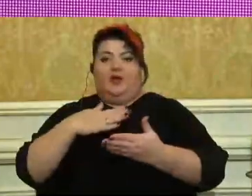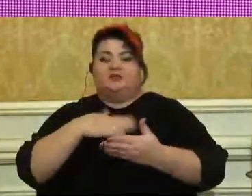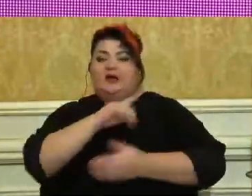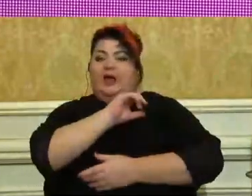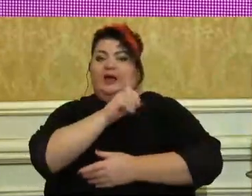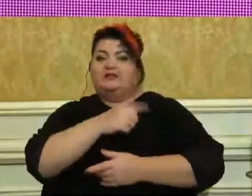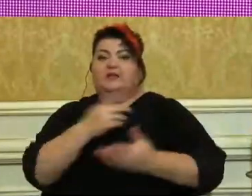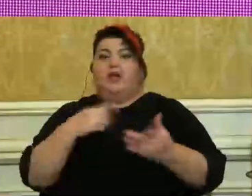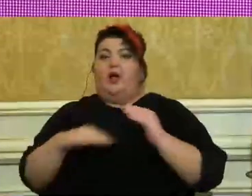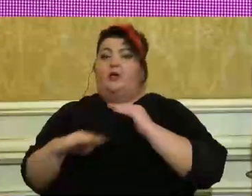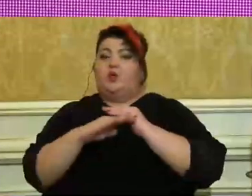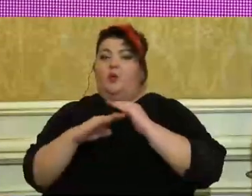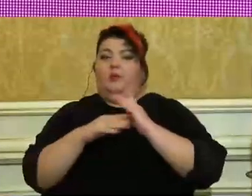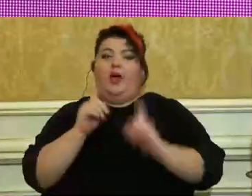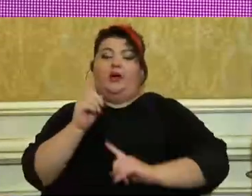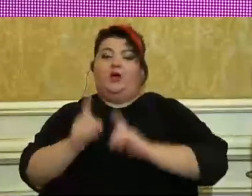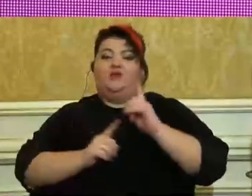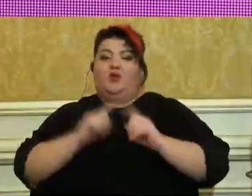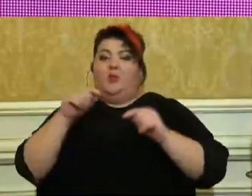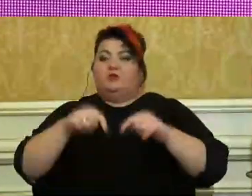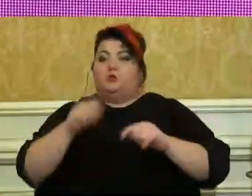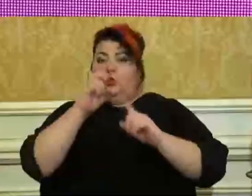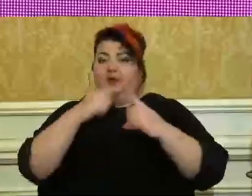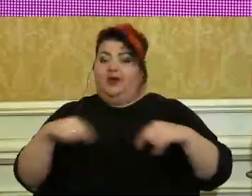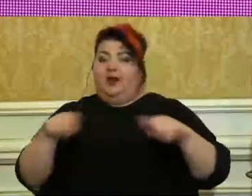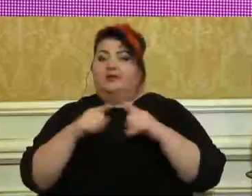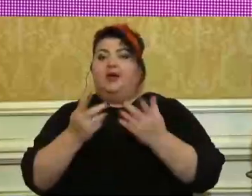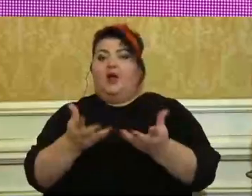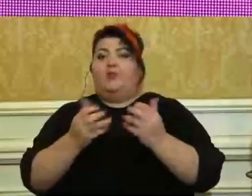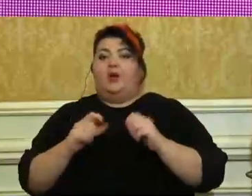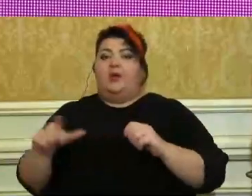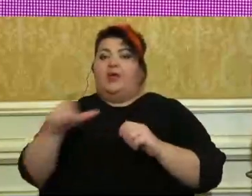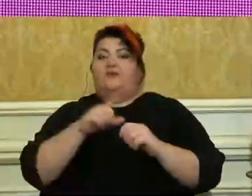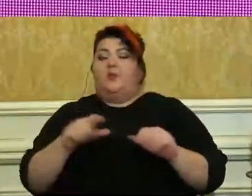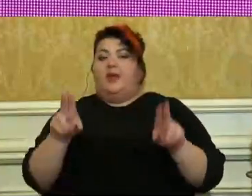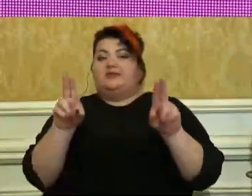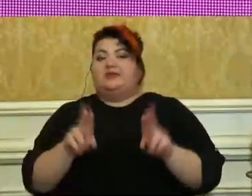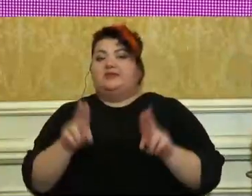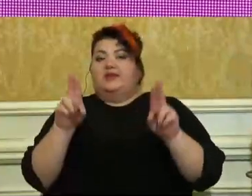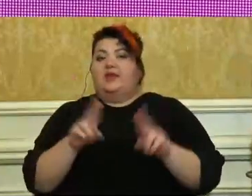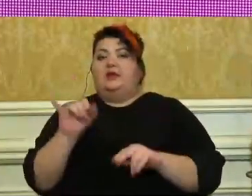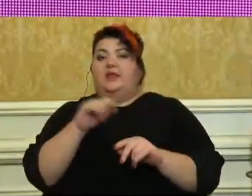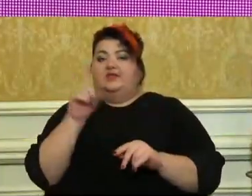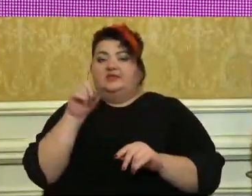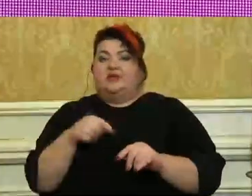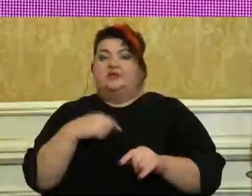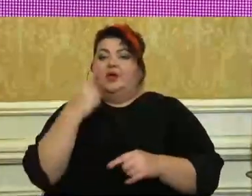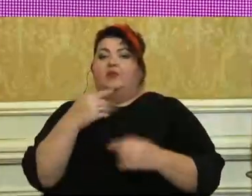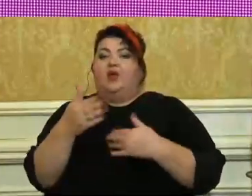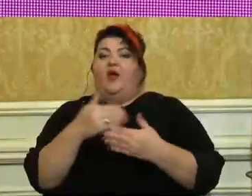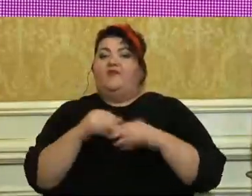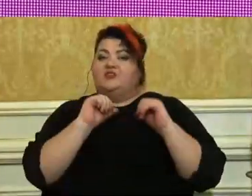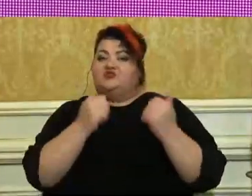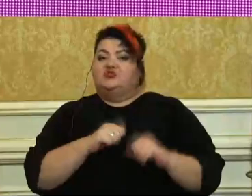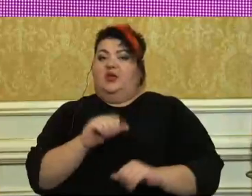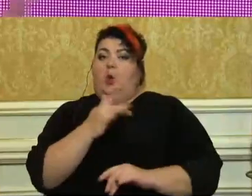that is exceptional by European standards. And you know that, I think that with my heart. And I really enjoy working with you.